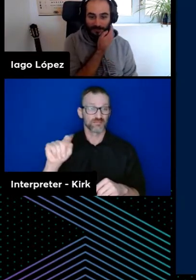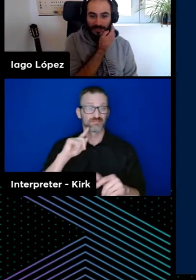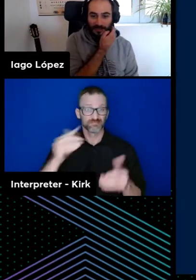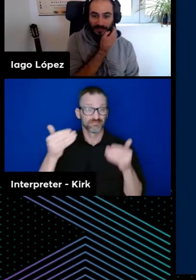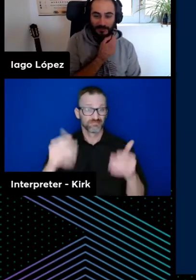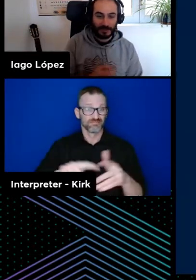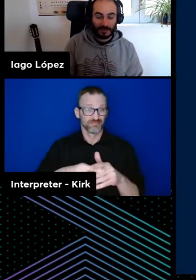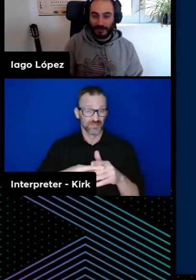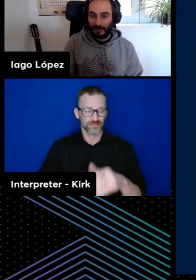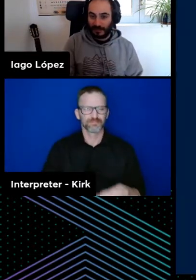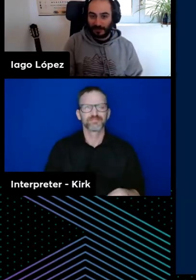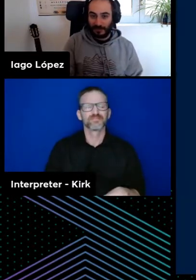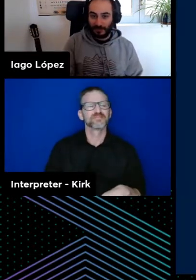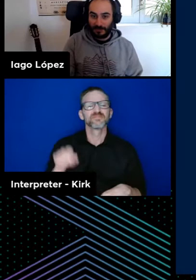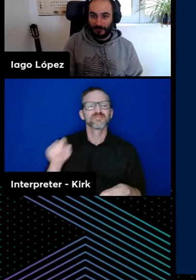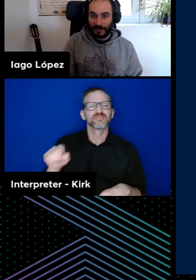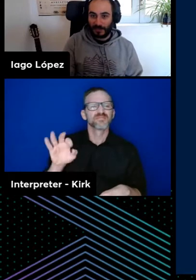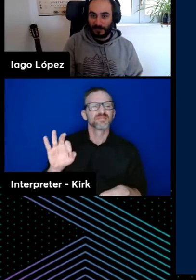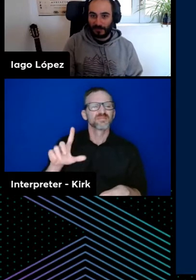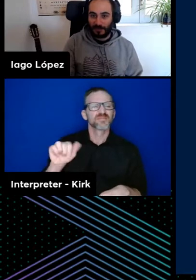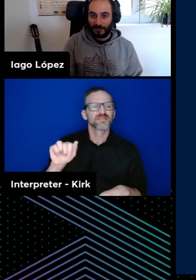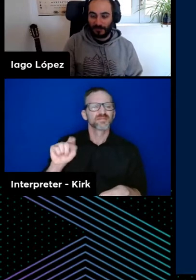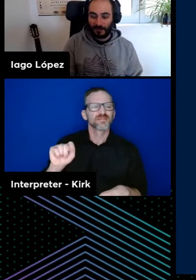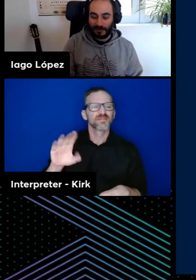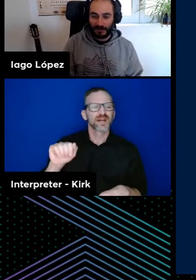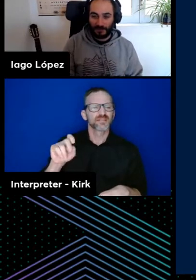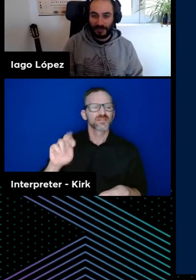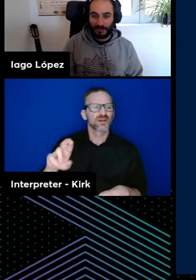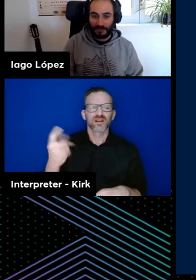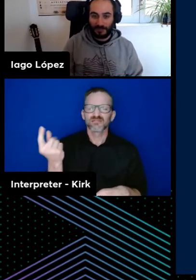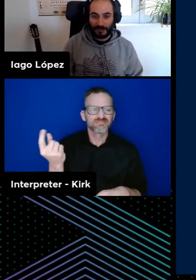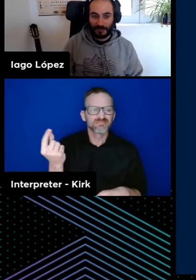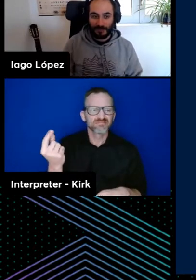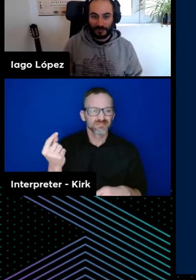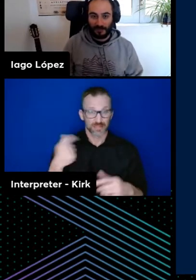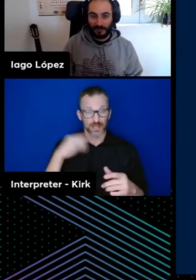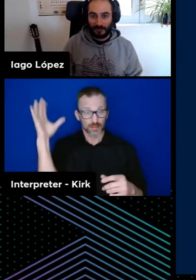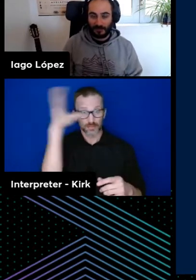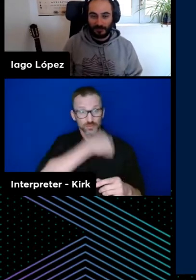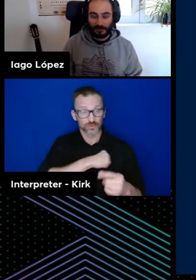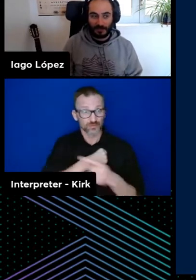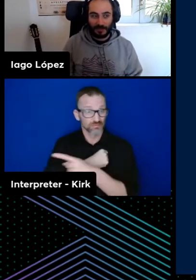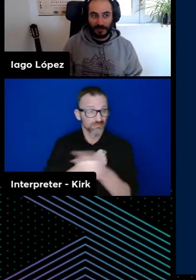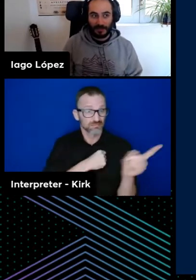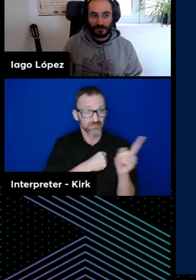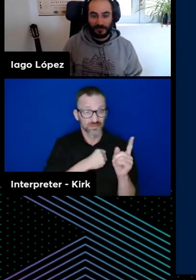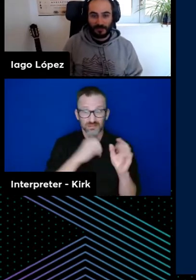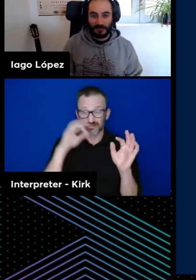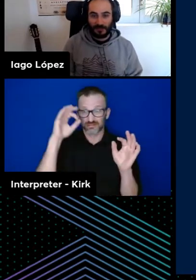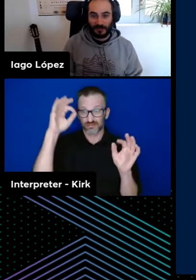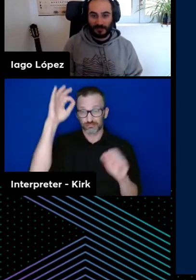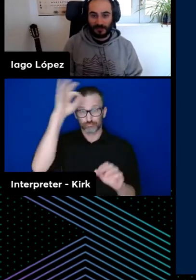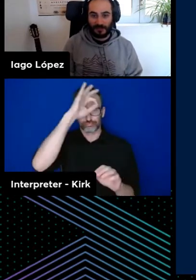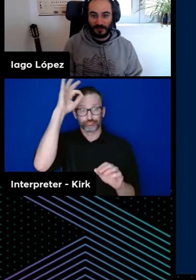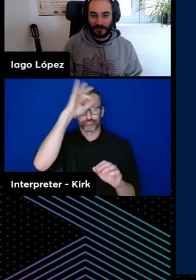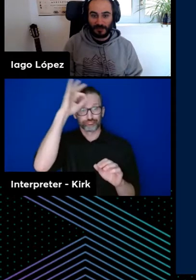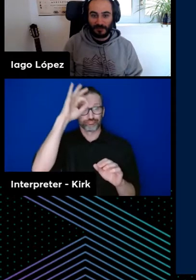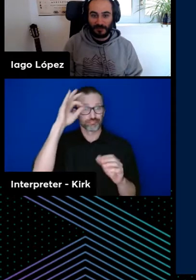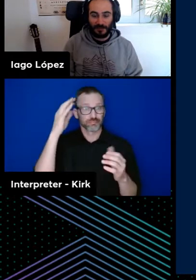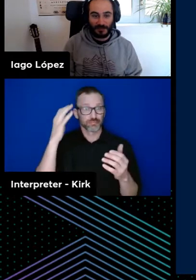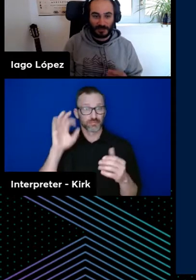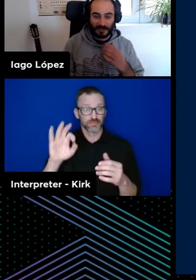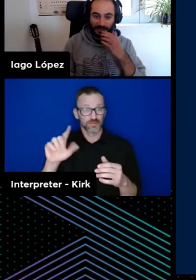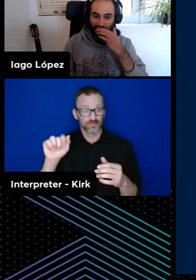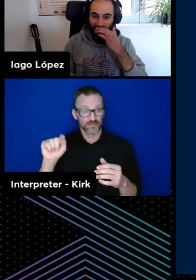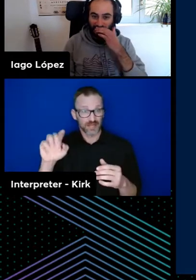So what is Flatcar? Yeah, I'm assuming no knowledge of Flatcar, or actually no knowledge of Nomad